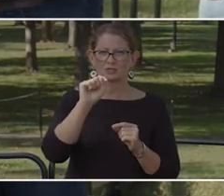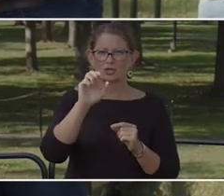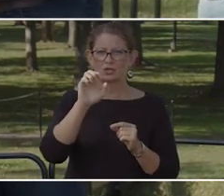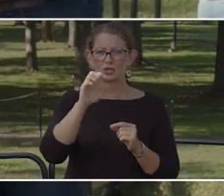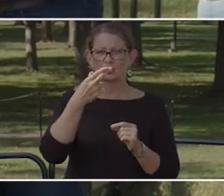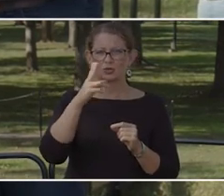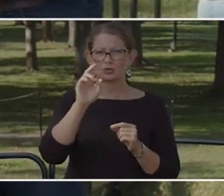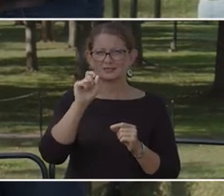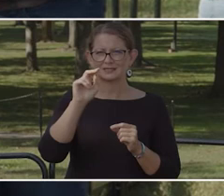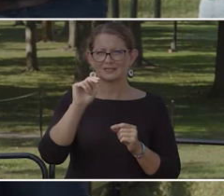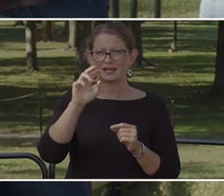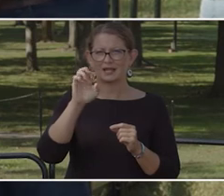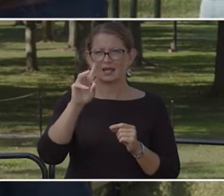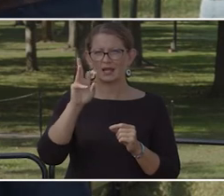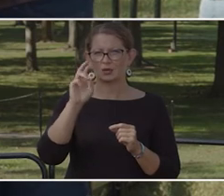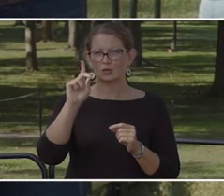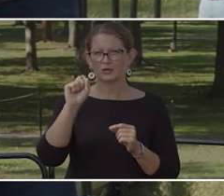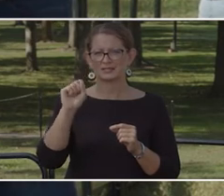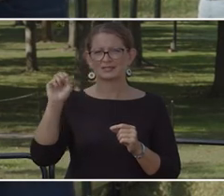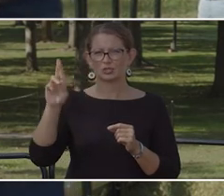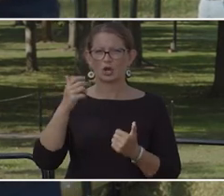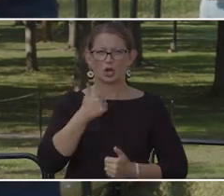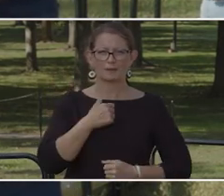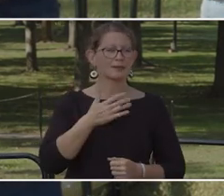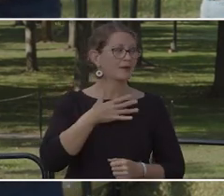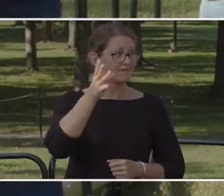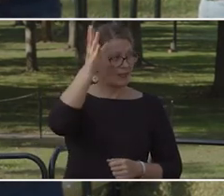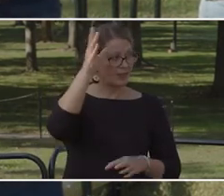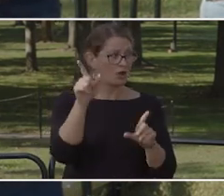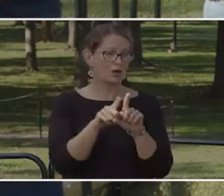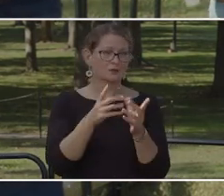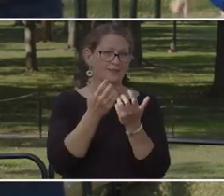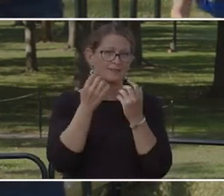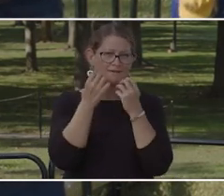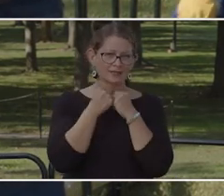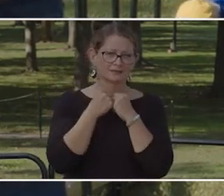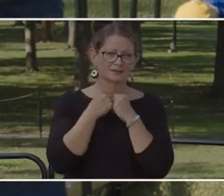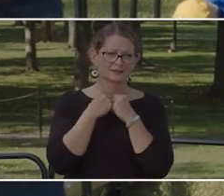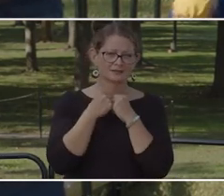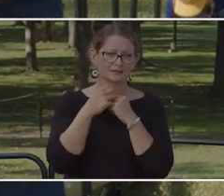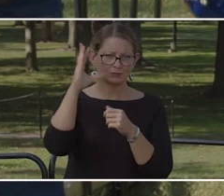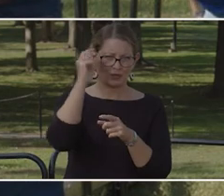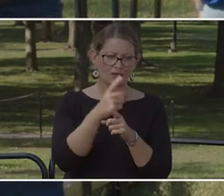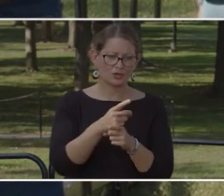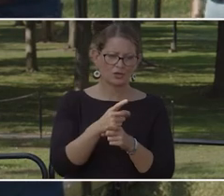Sr., Army. My father, also a loving